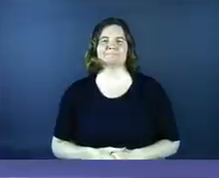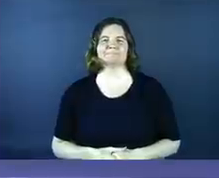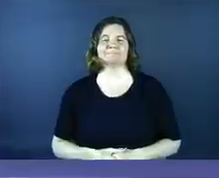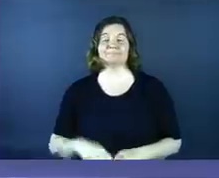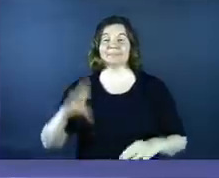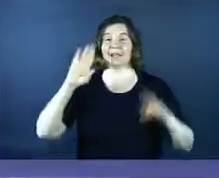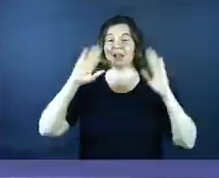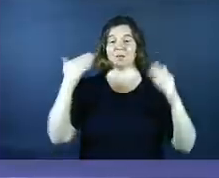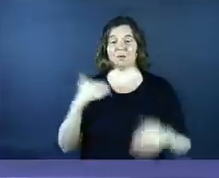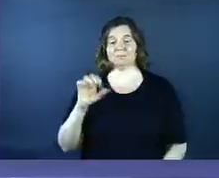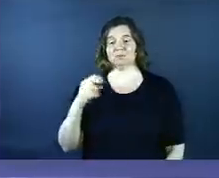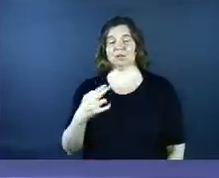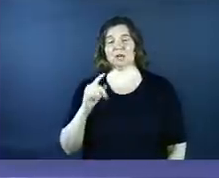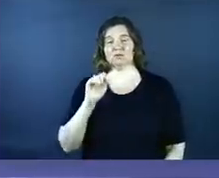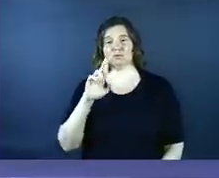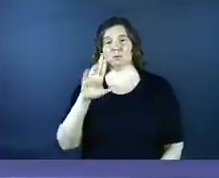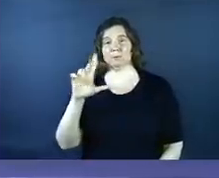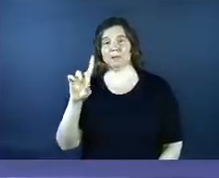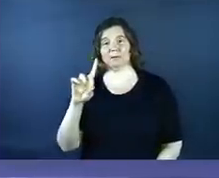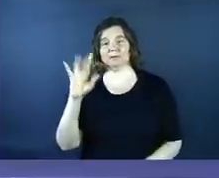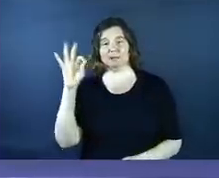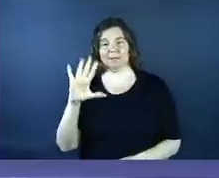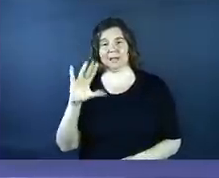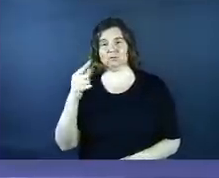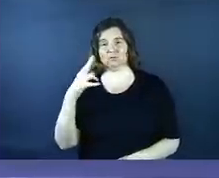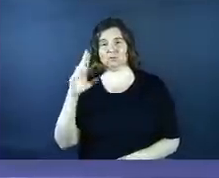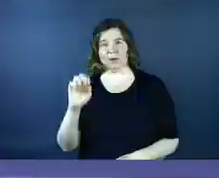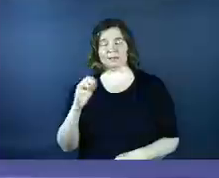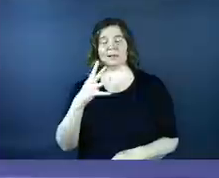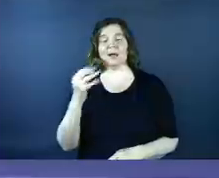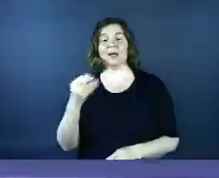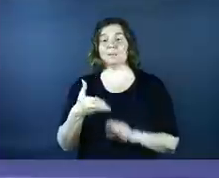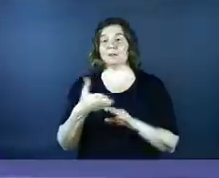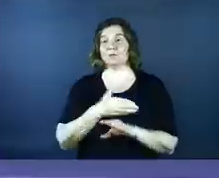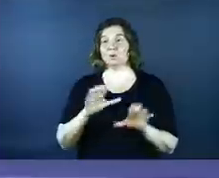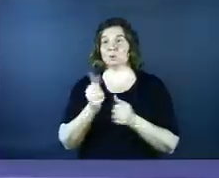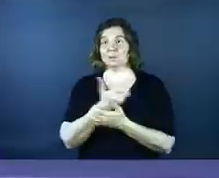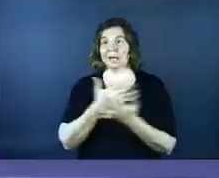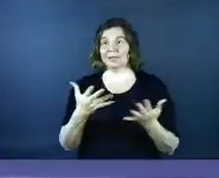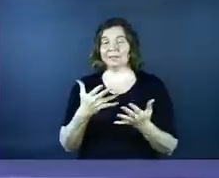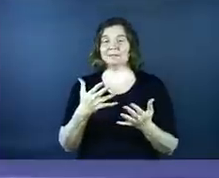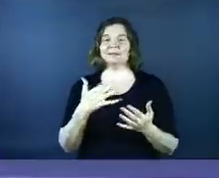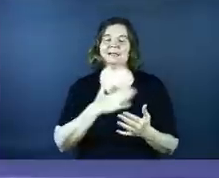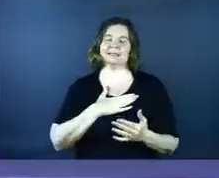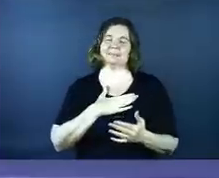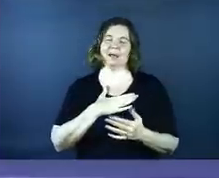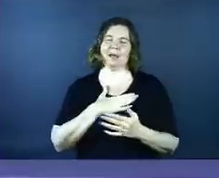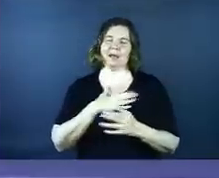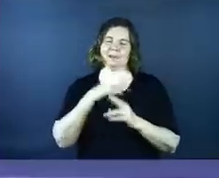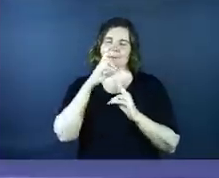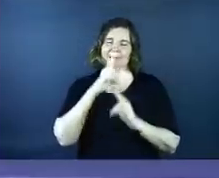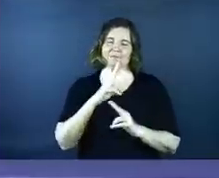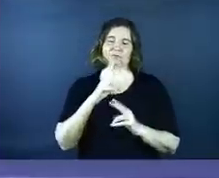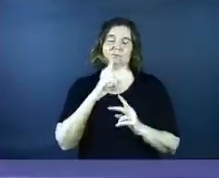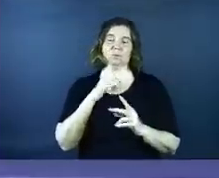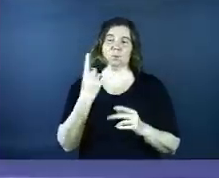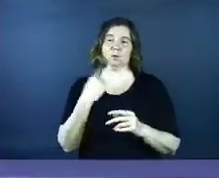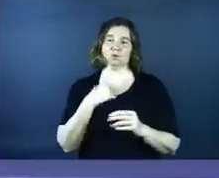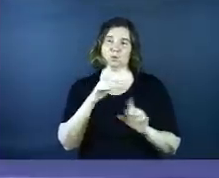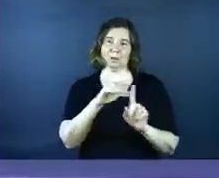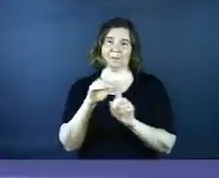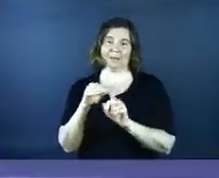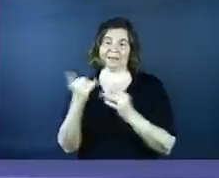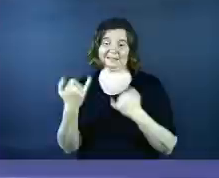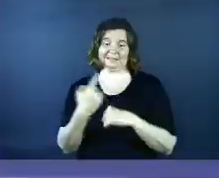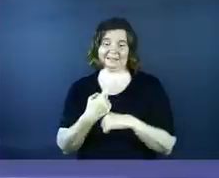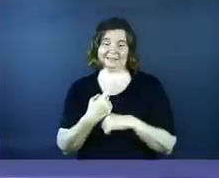Hello, my name is Josh Chula, pastor at Grace Fellowship Church. And before we do anything else, it is my privilege to be the one to remind you that